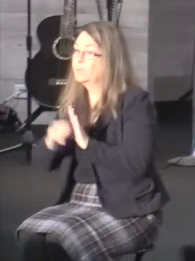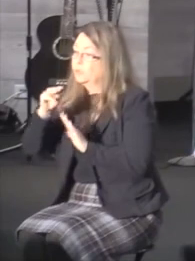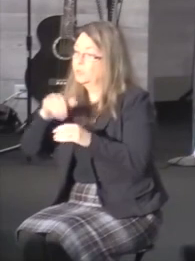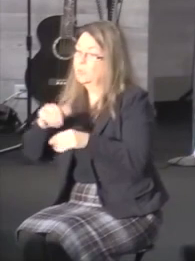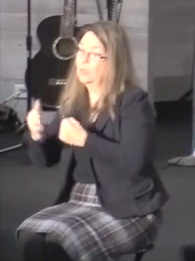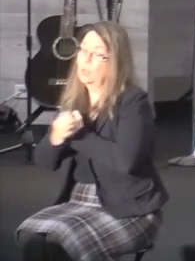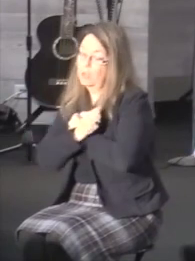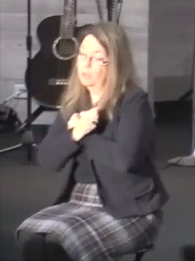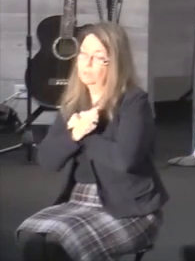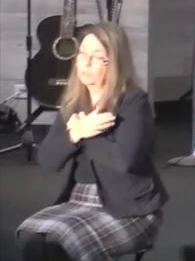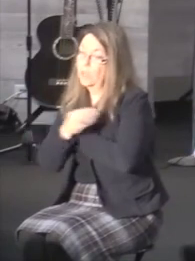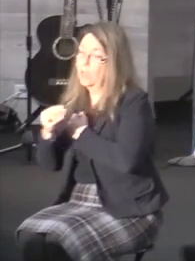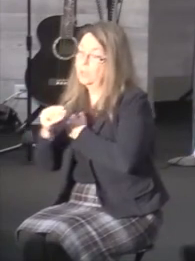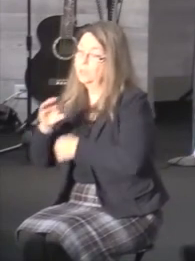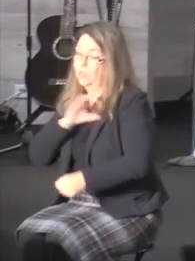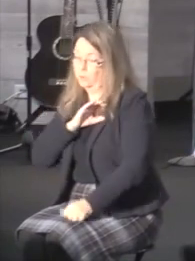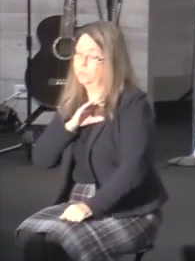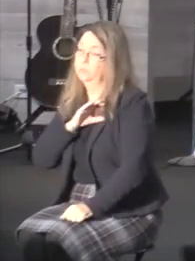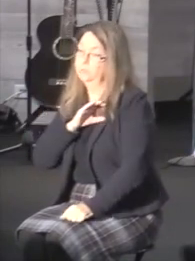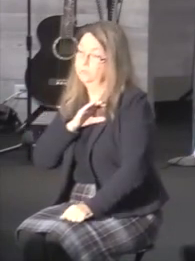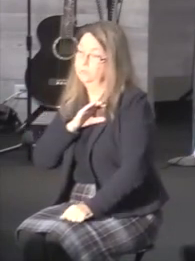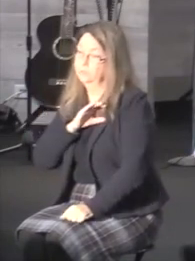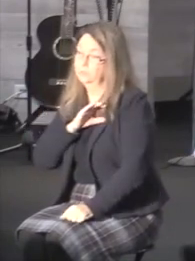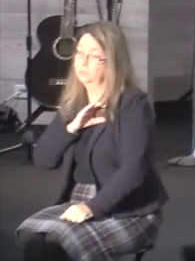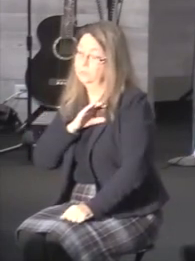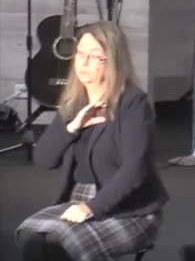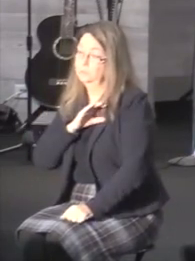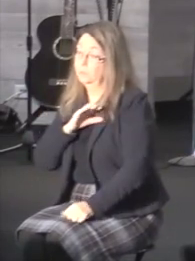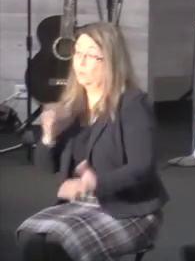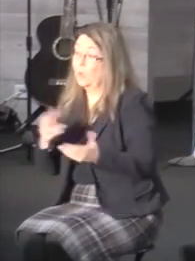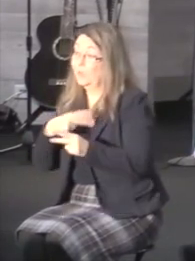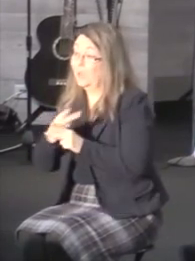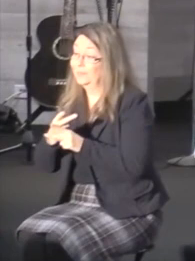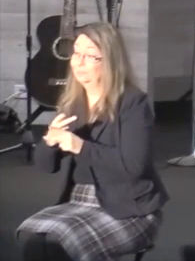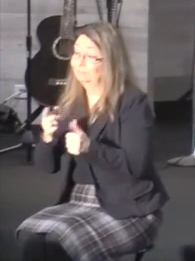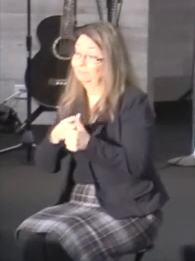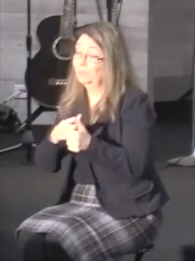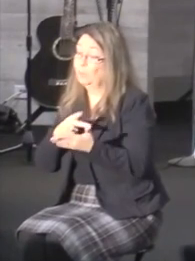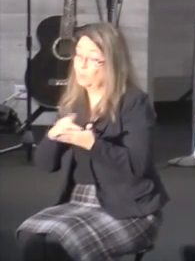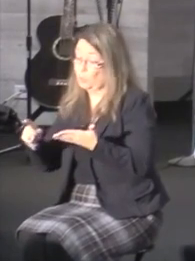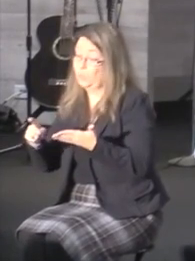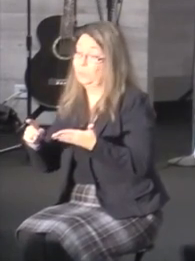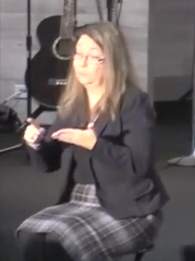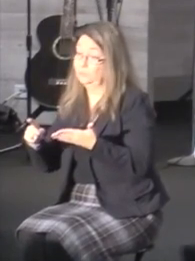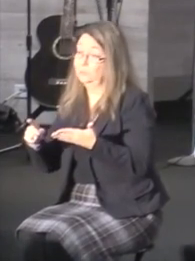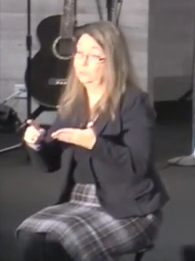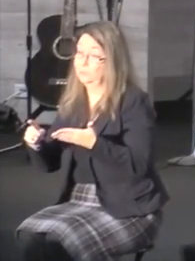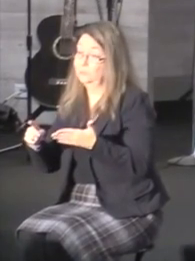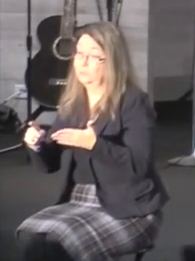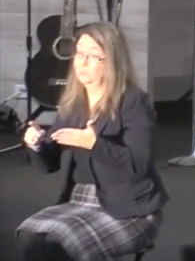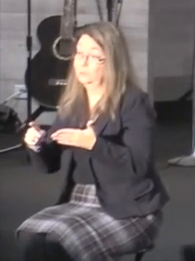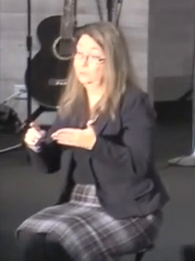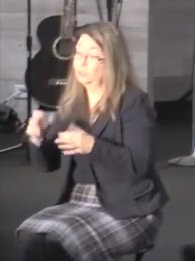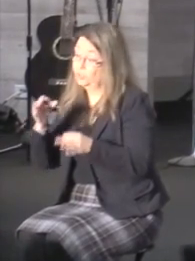love and I want you to grow in character. The kind of character that he wants us to have, the first thing he uses is pure. To inspect